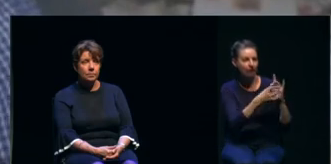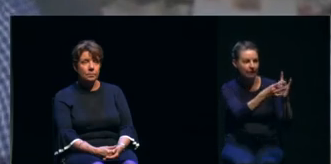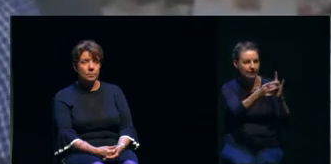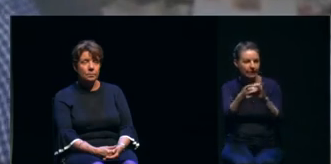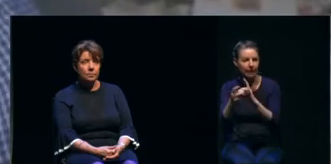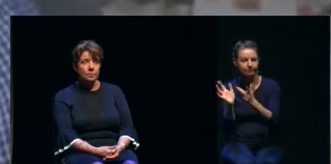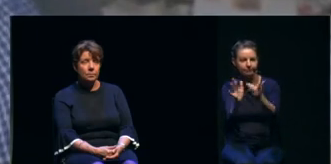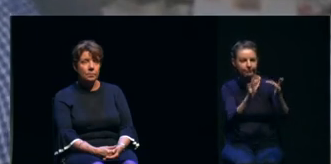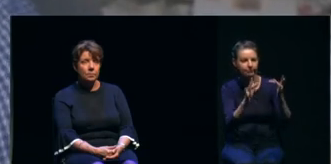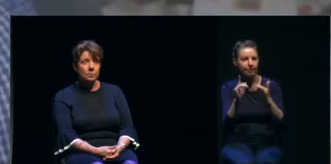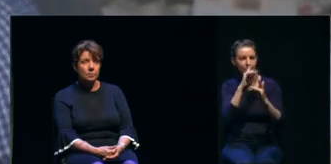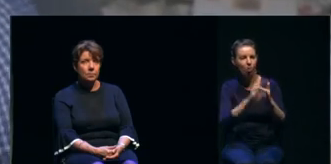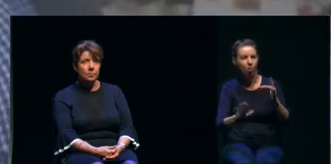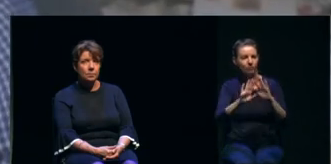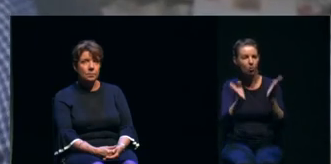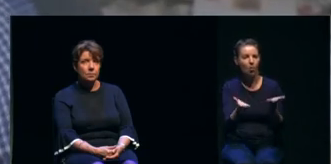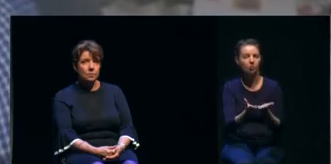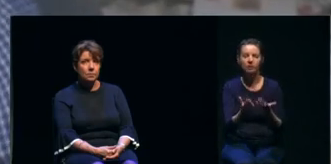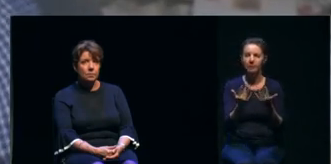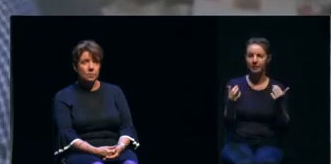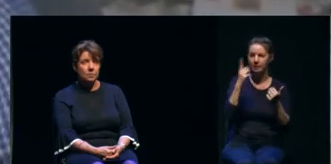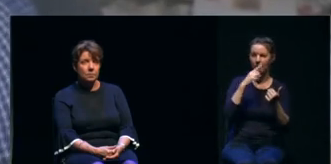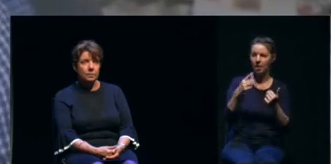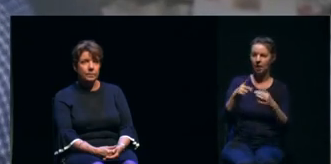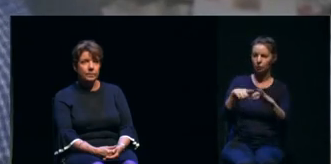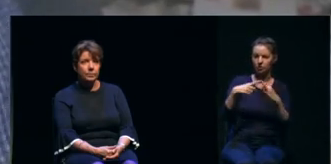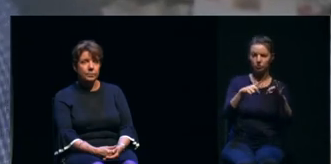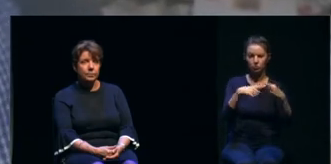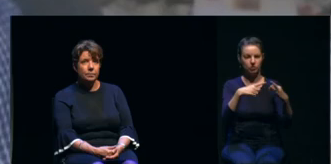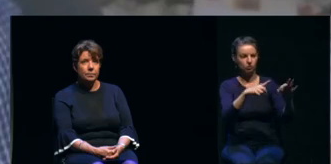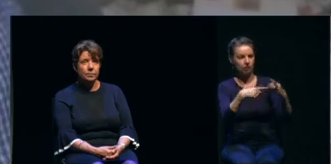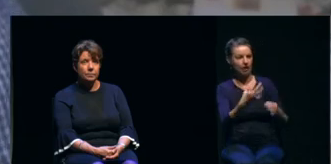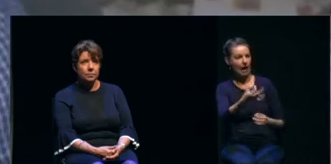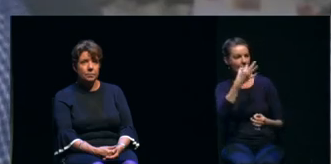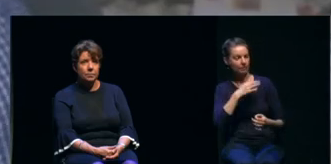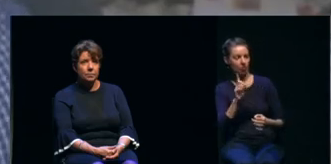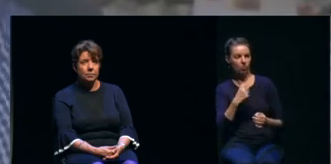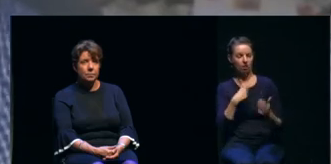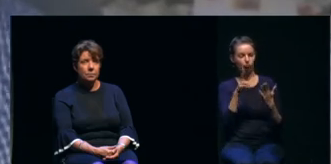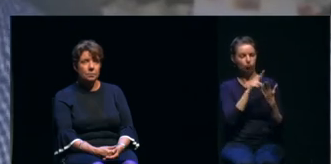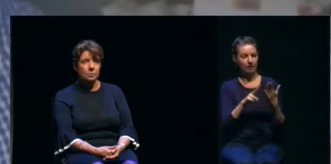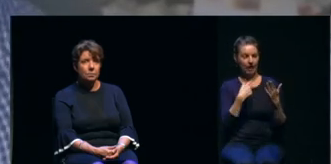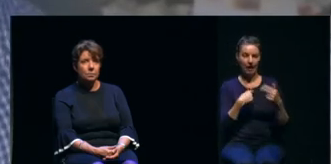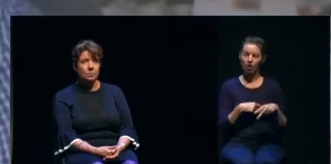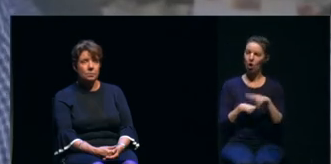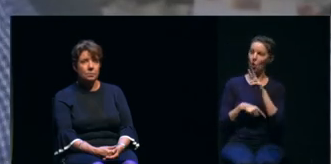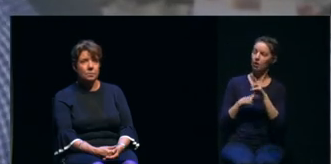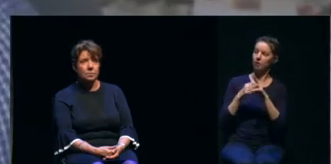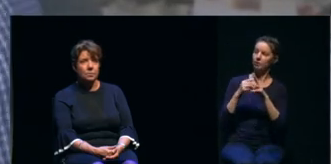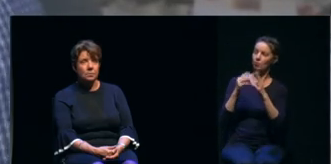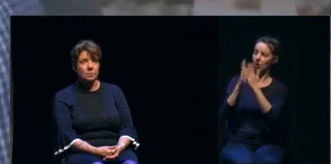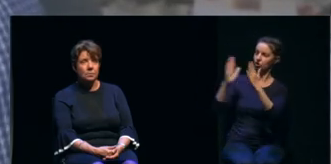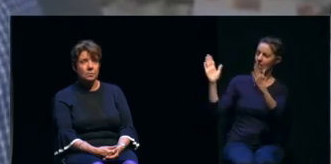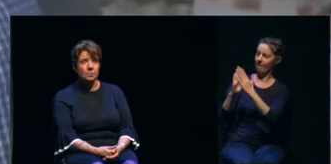world. And you have people asking you questions going, well, you know, what's on your bookshelf? What do you read? And suddenly you look at your bookshelf and go, oh God,